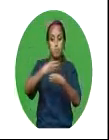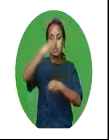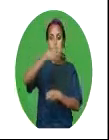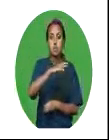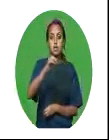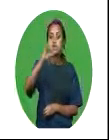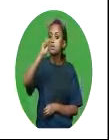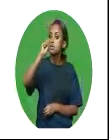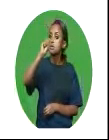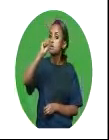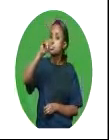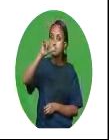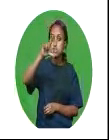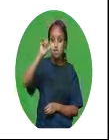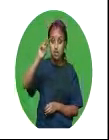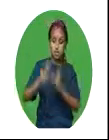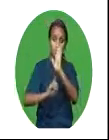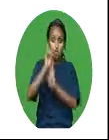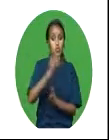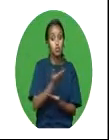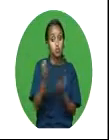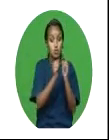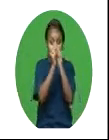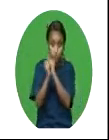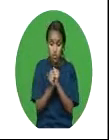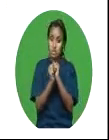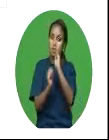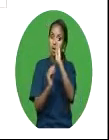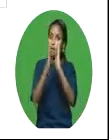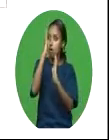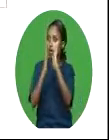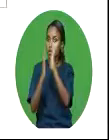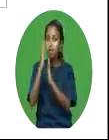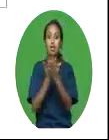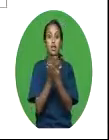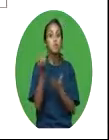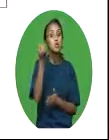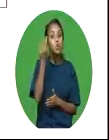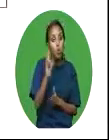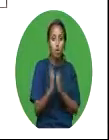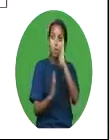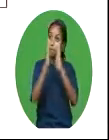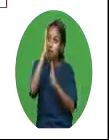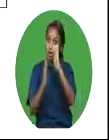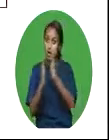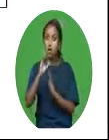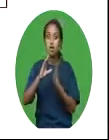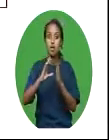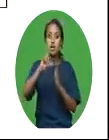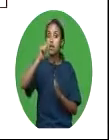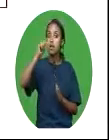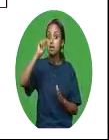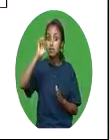cylinders. Development of objects with parallel elements or parallel lateral